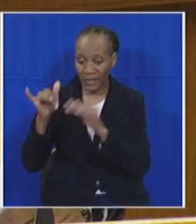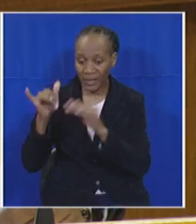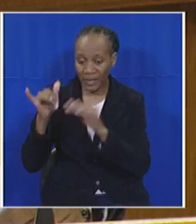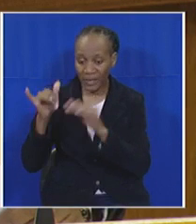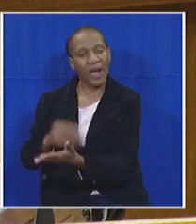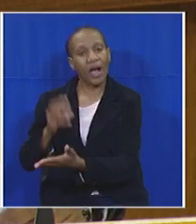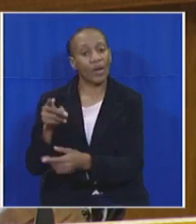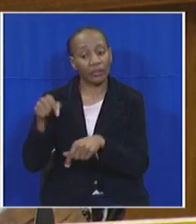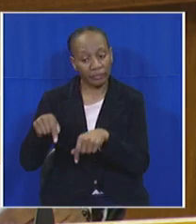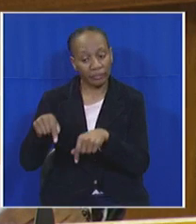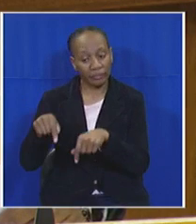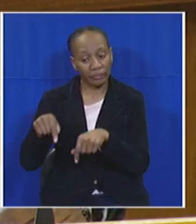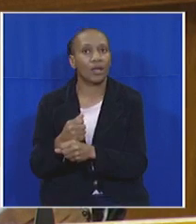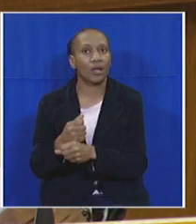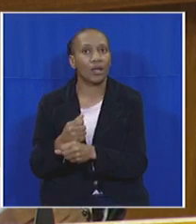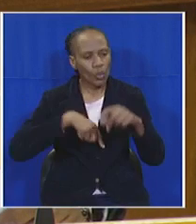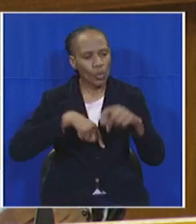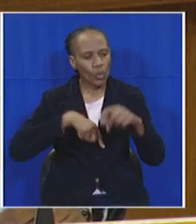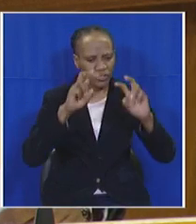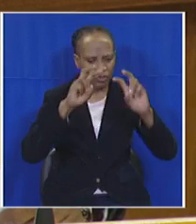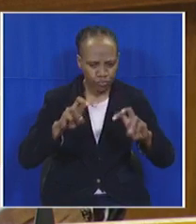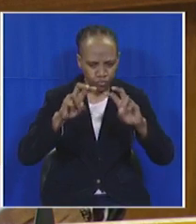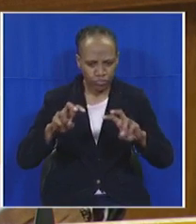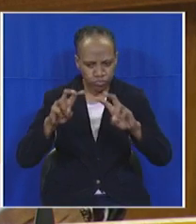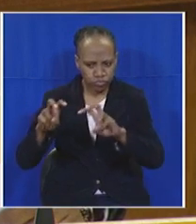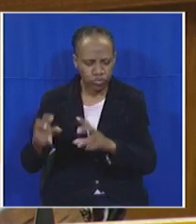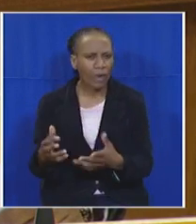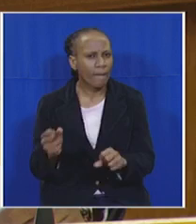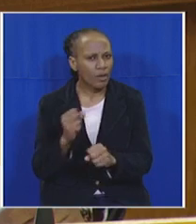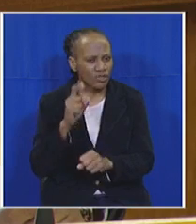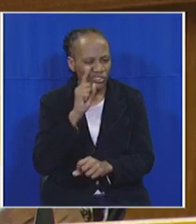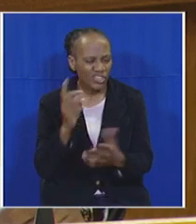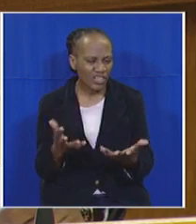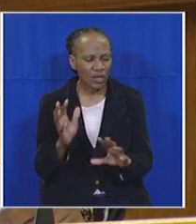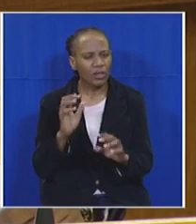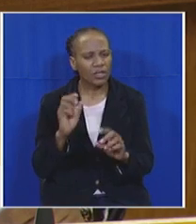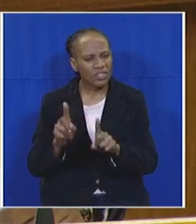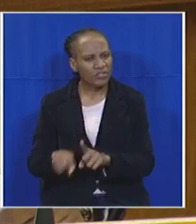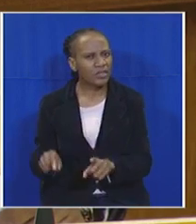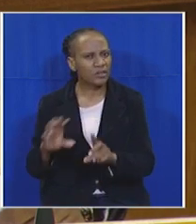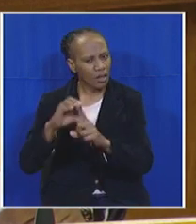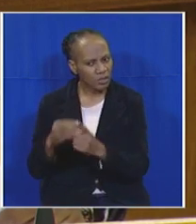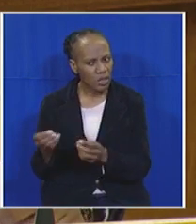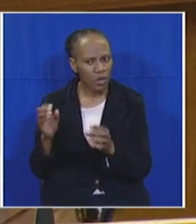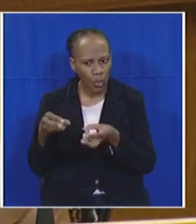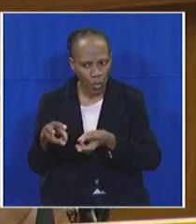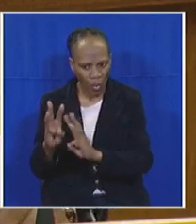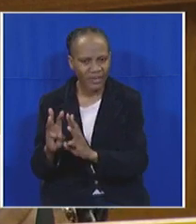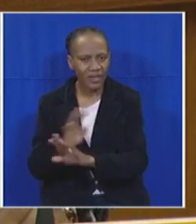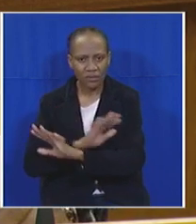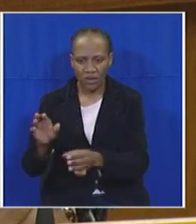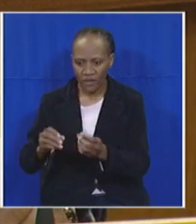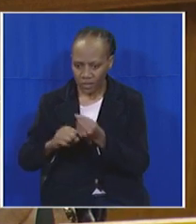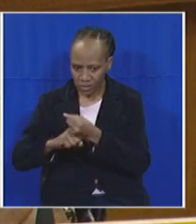year. The investigation studied the abuses of the vulnerable people and practices which are not benefiting to the dignity of